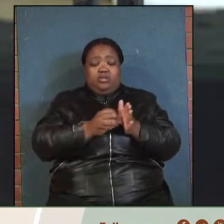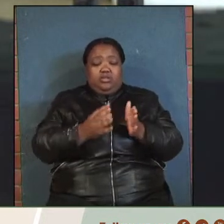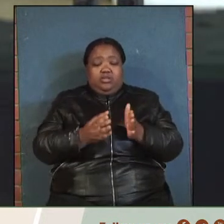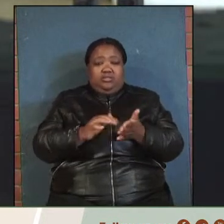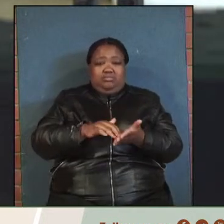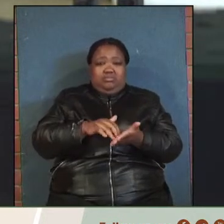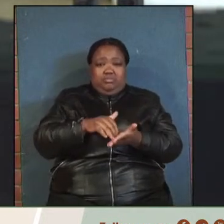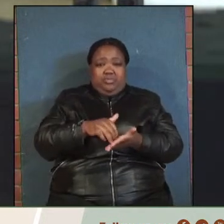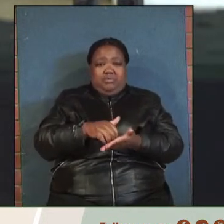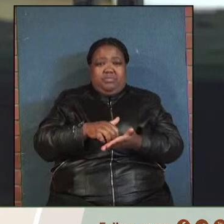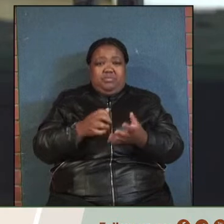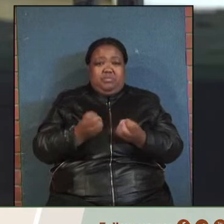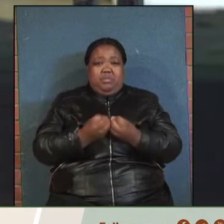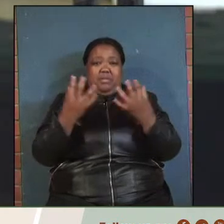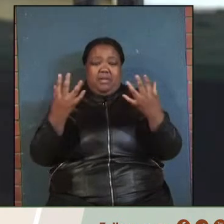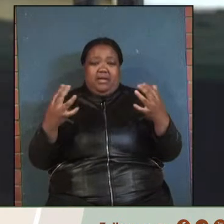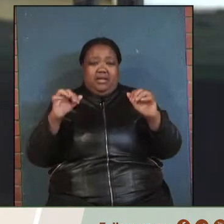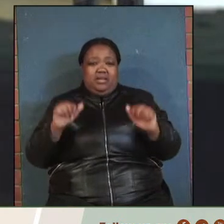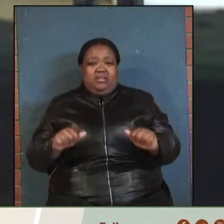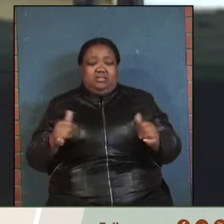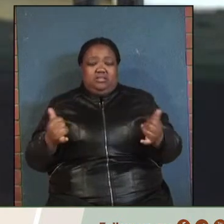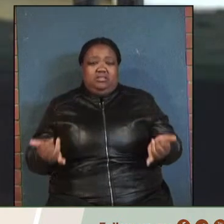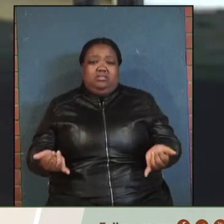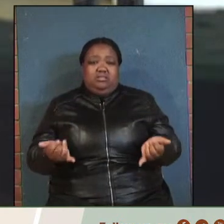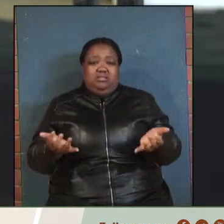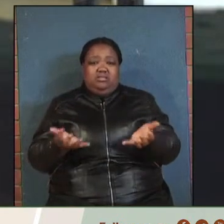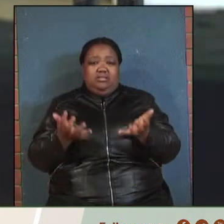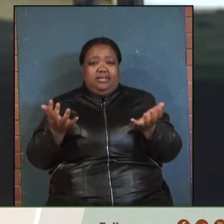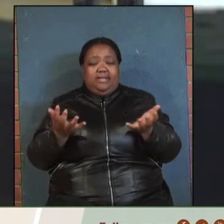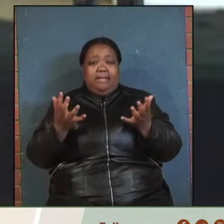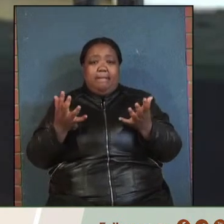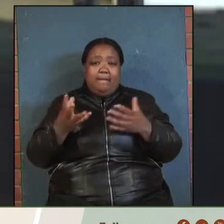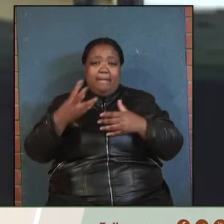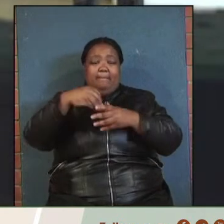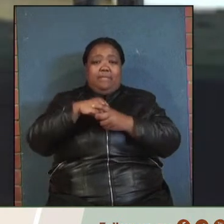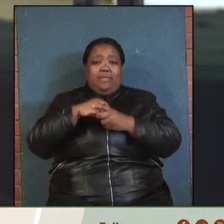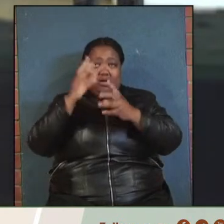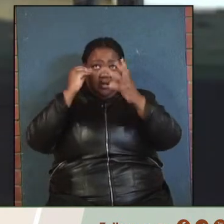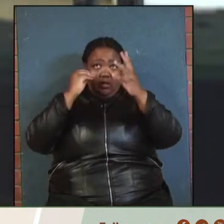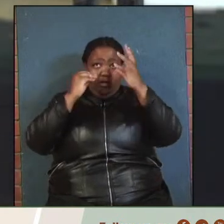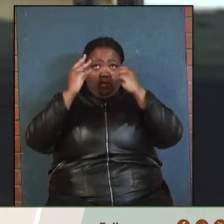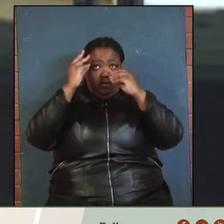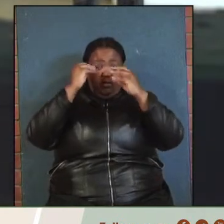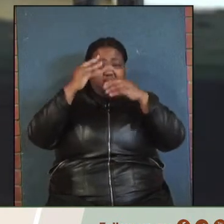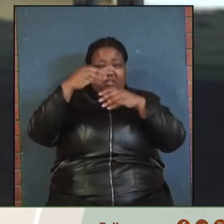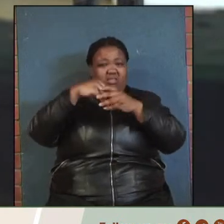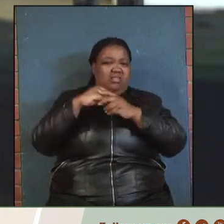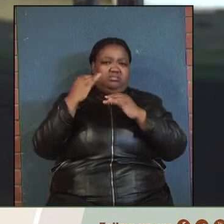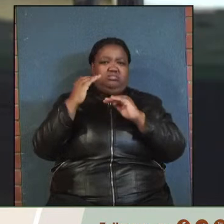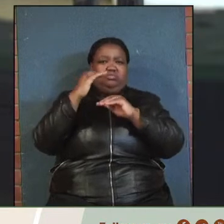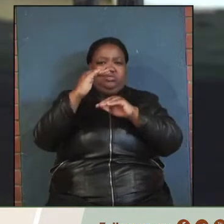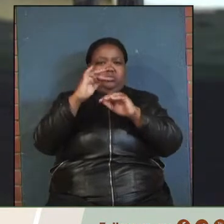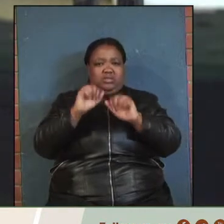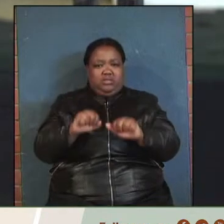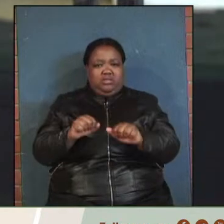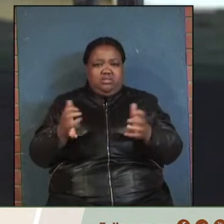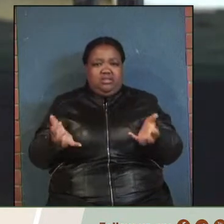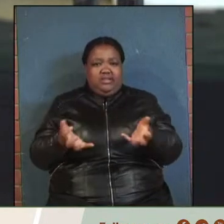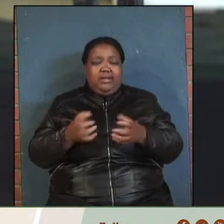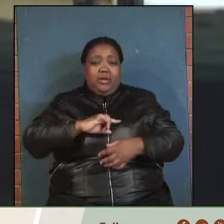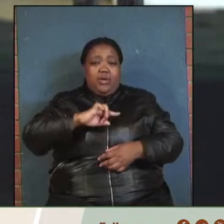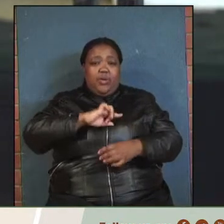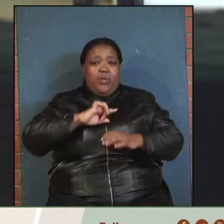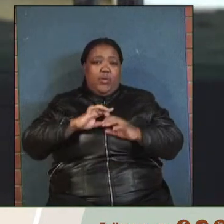Gauteng province are facing a plight where the participation in learning is limited and is compromised because of their